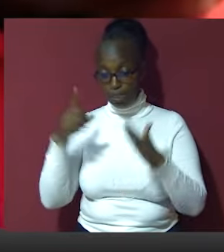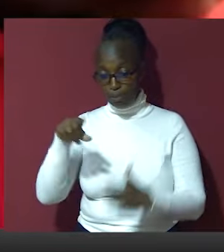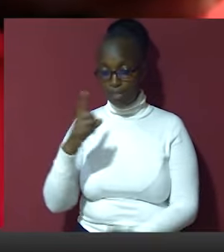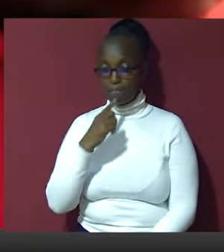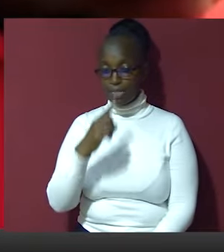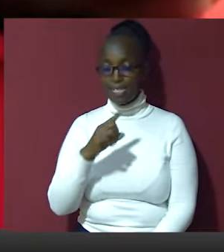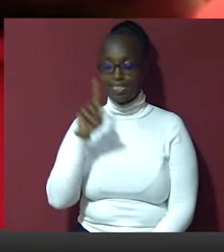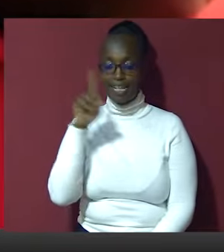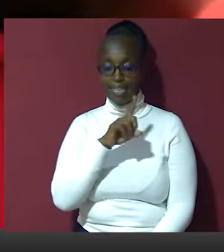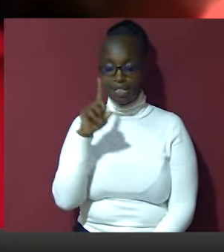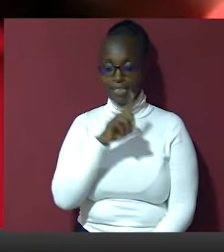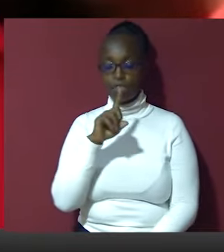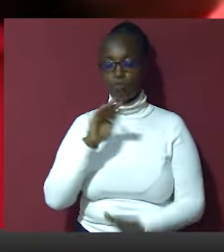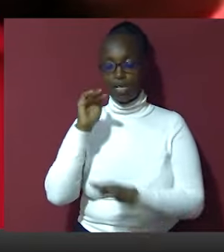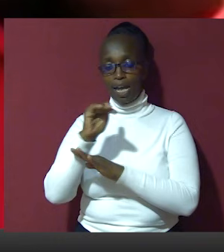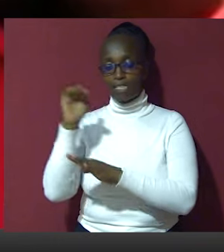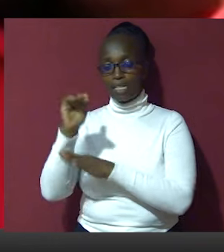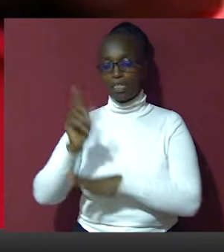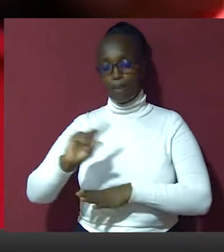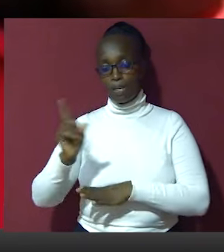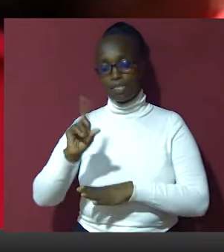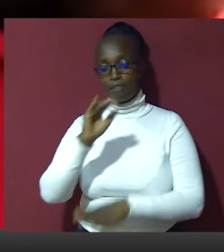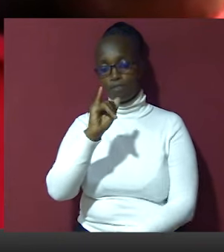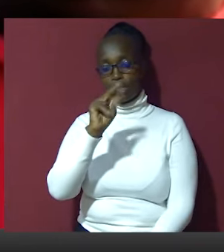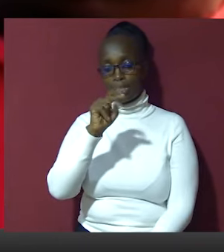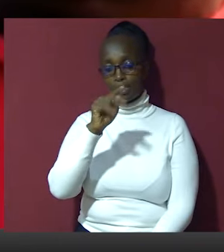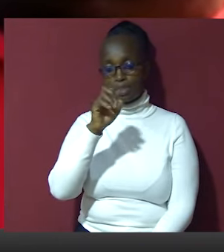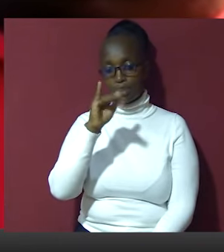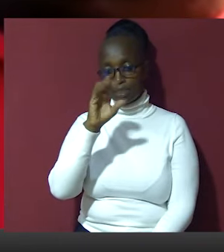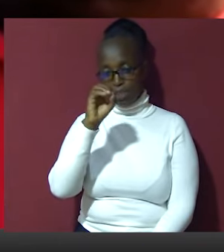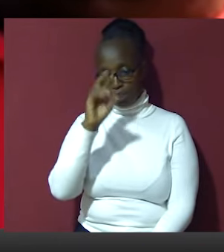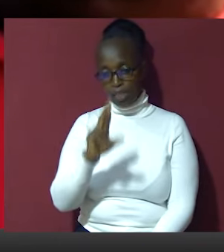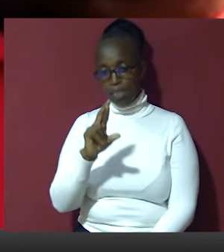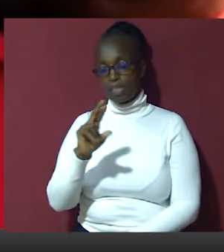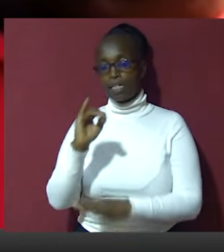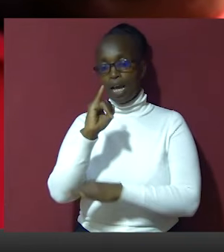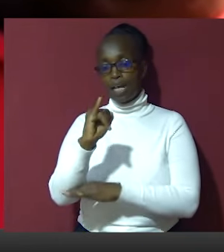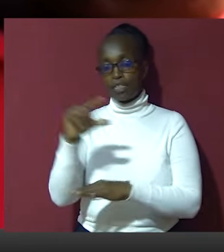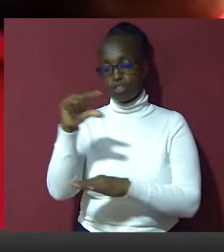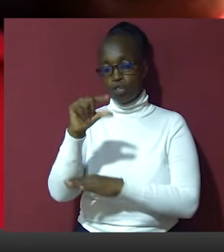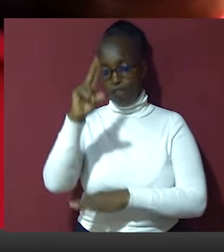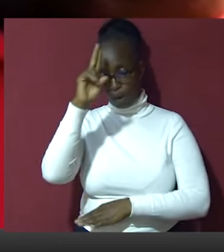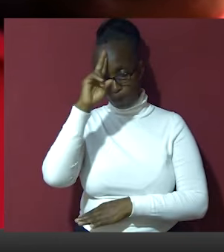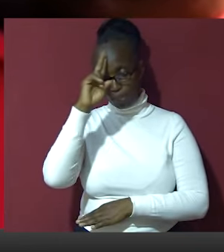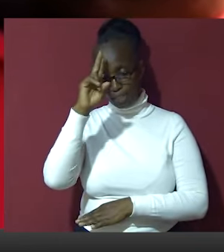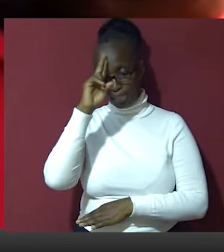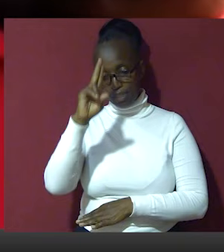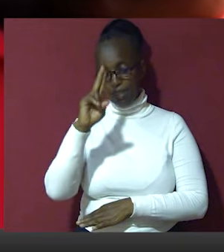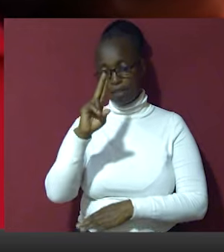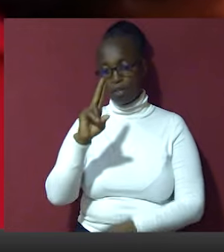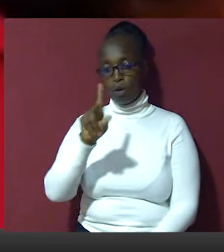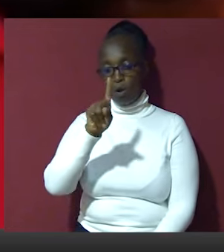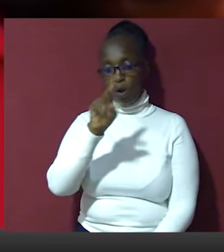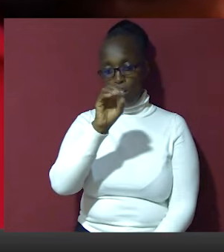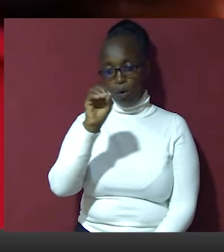We call on the Minister for Interior, that is Professor Kindiki, Inspector General of Police,